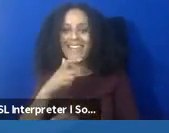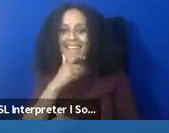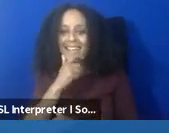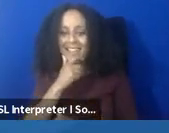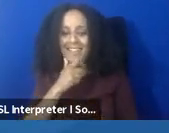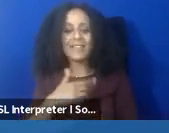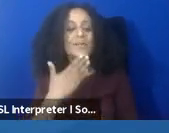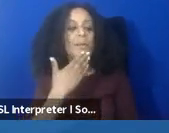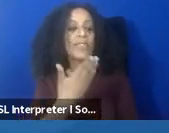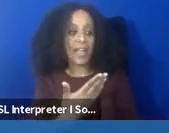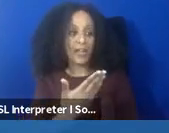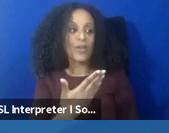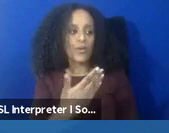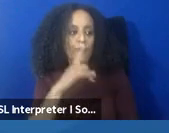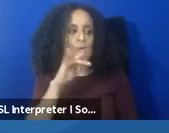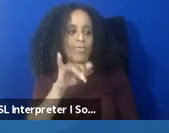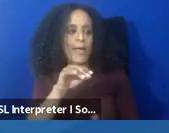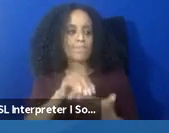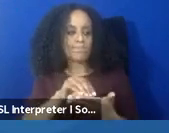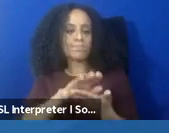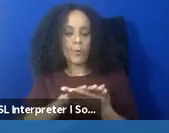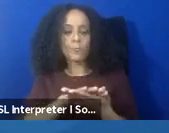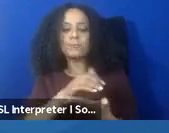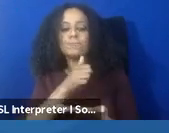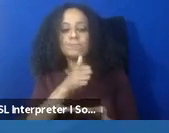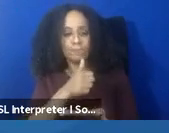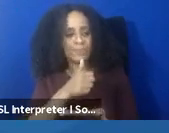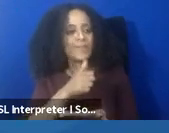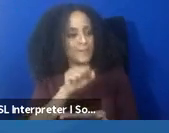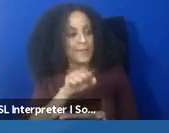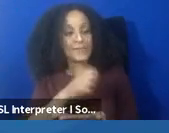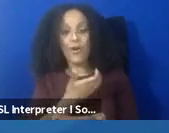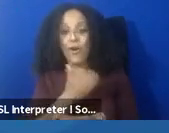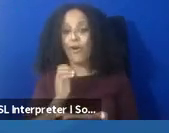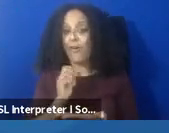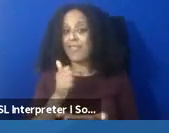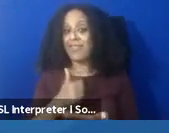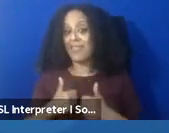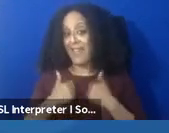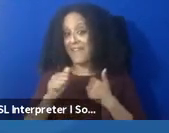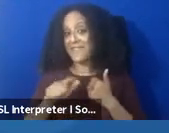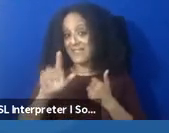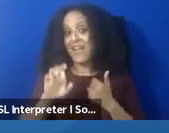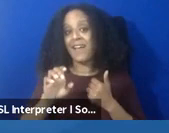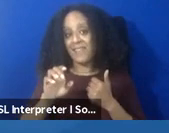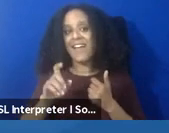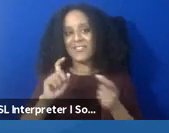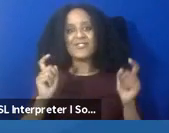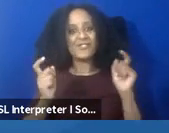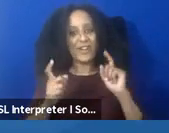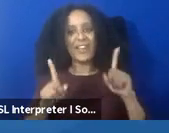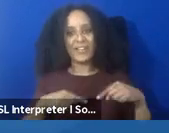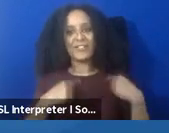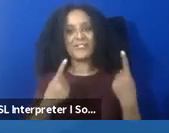thank you very much for that note. Yes, I think our lifestyles have changed quite a bit over the